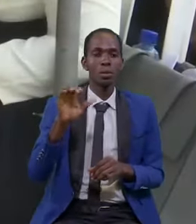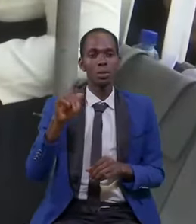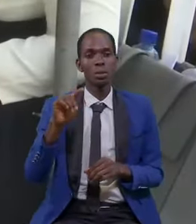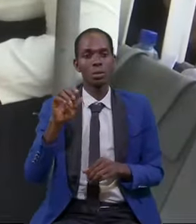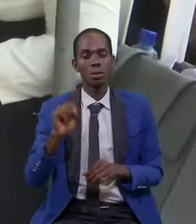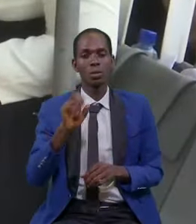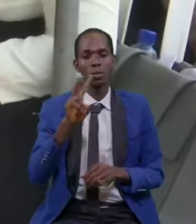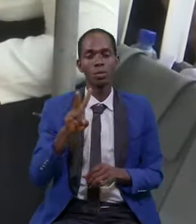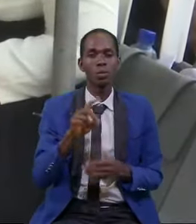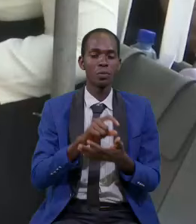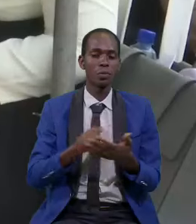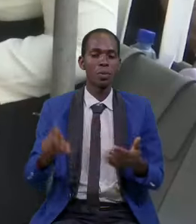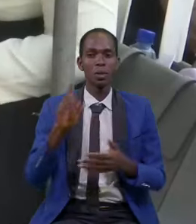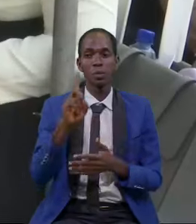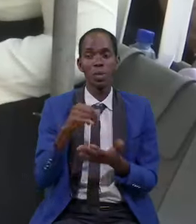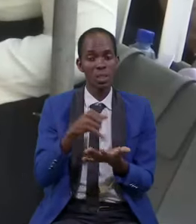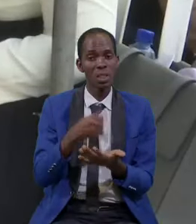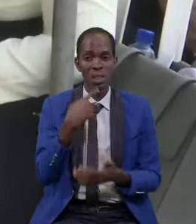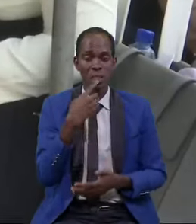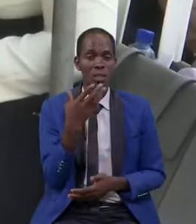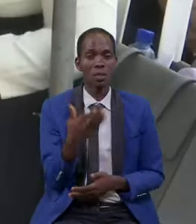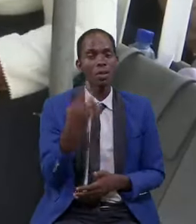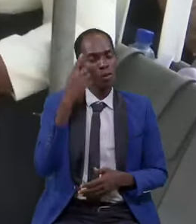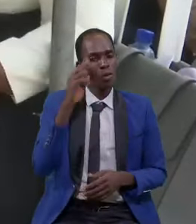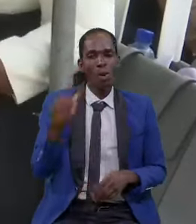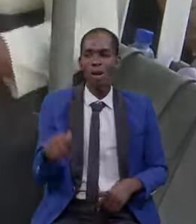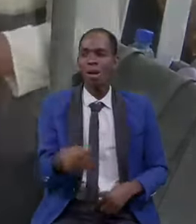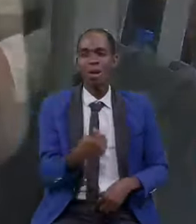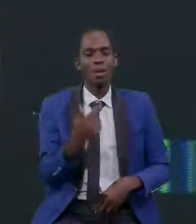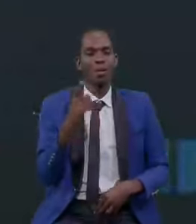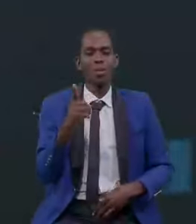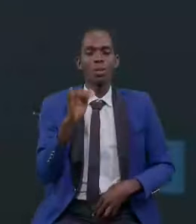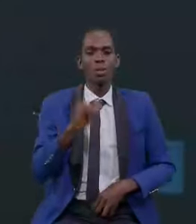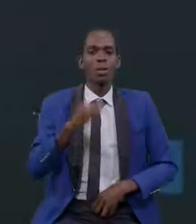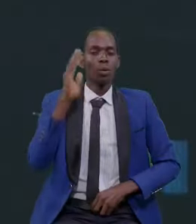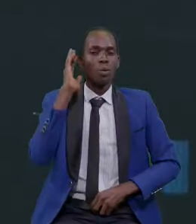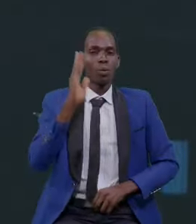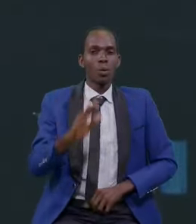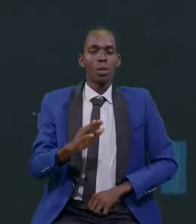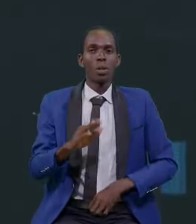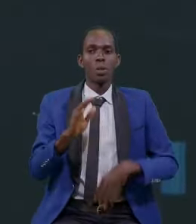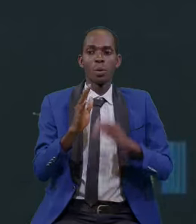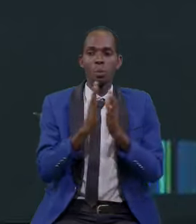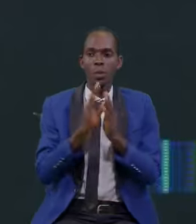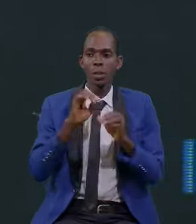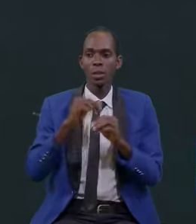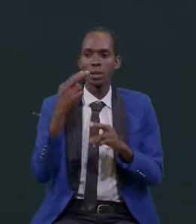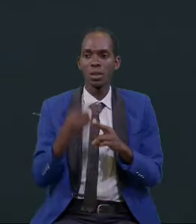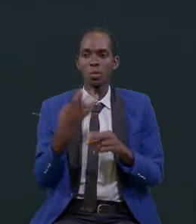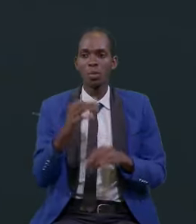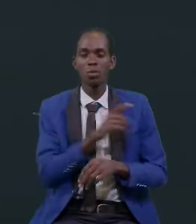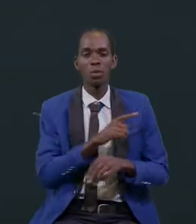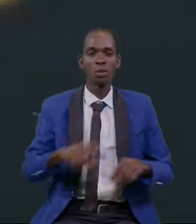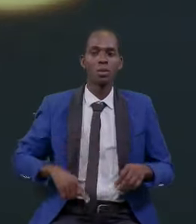It tells us here. It says, for whosoever shall call on the name of the Lord shall